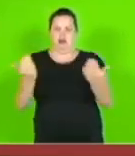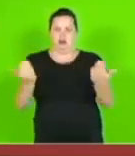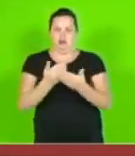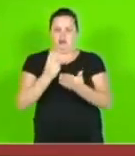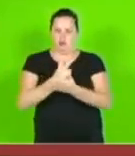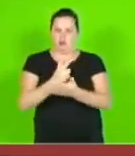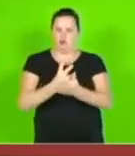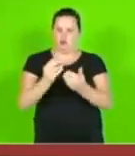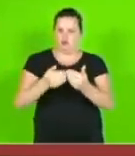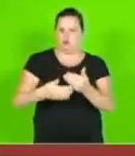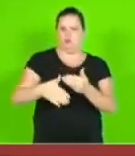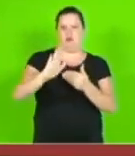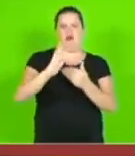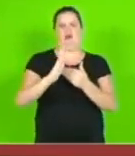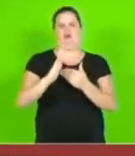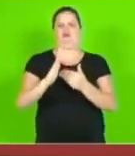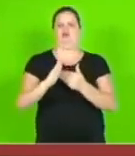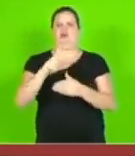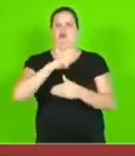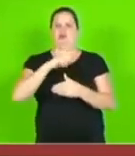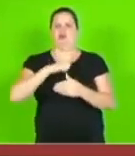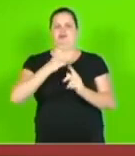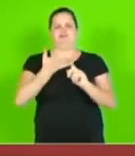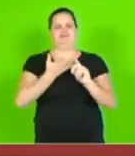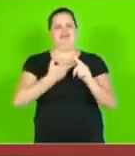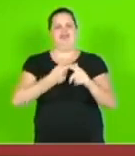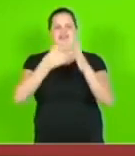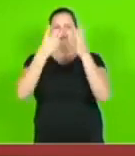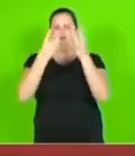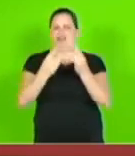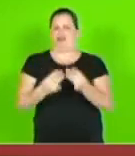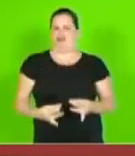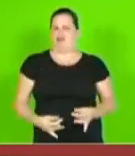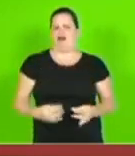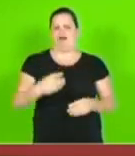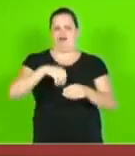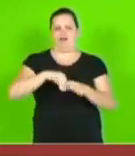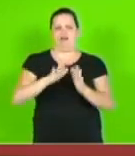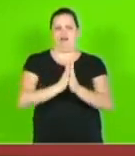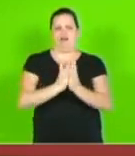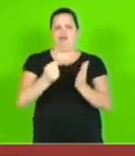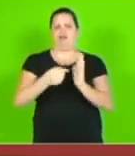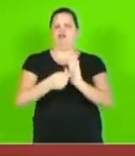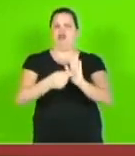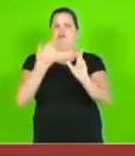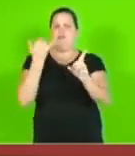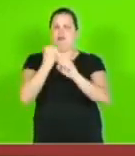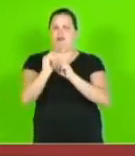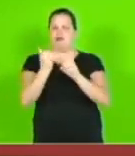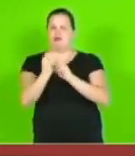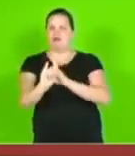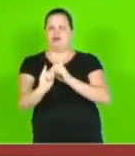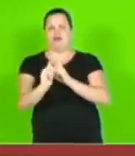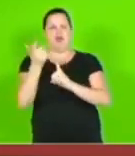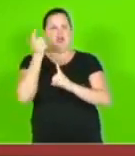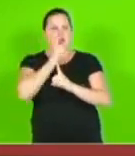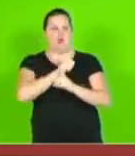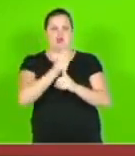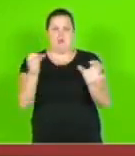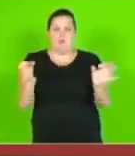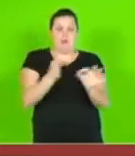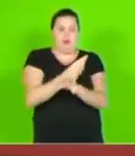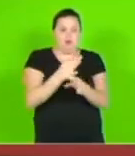The last Sunday school, we stopped at a certain point, and now we're going to give continuation to